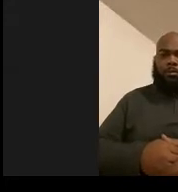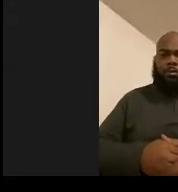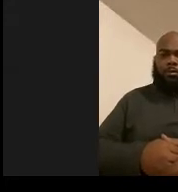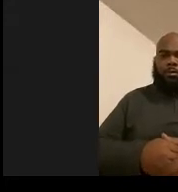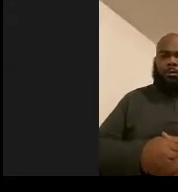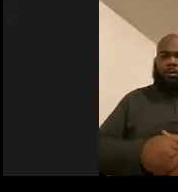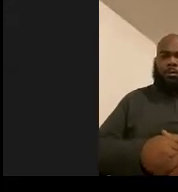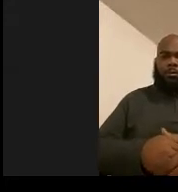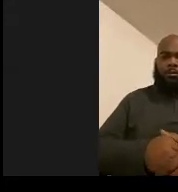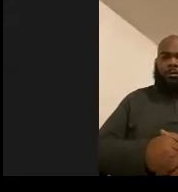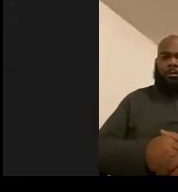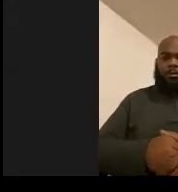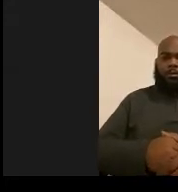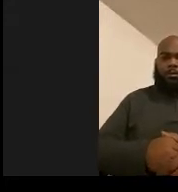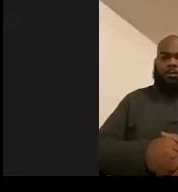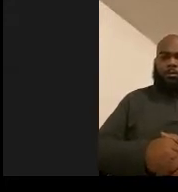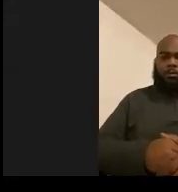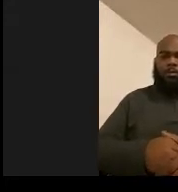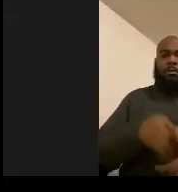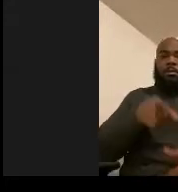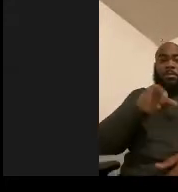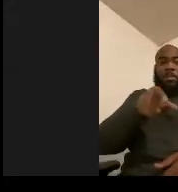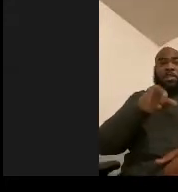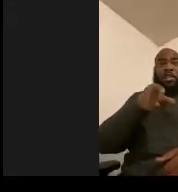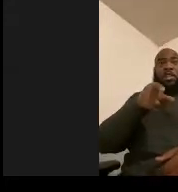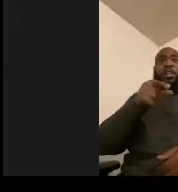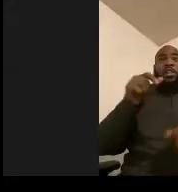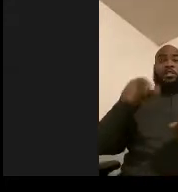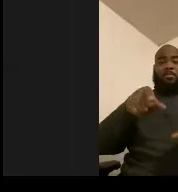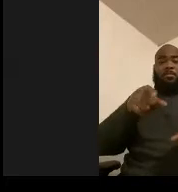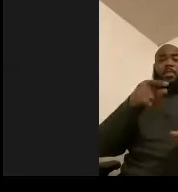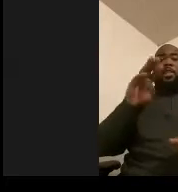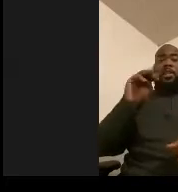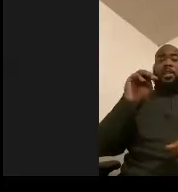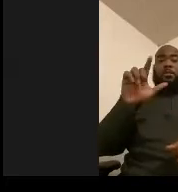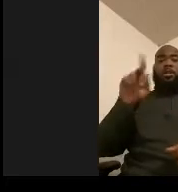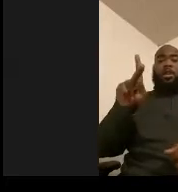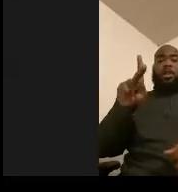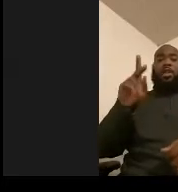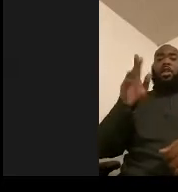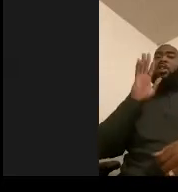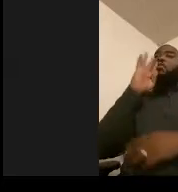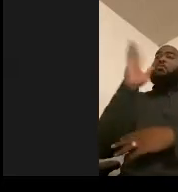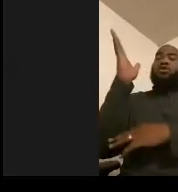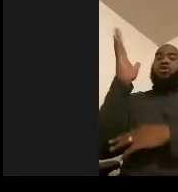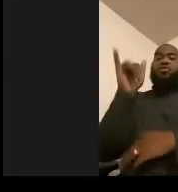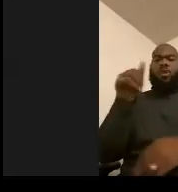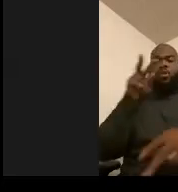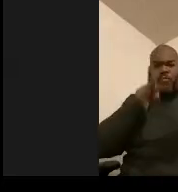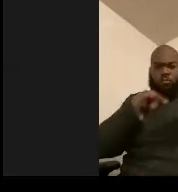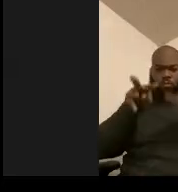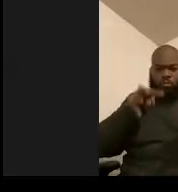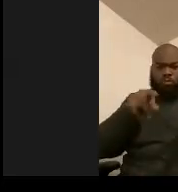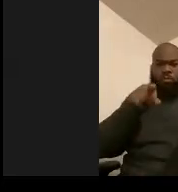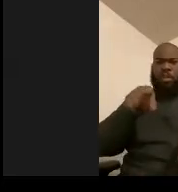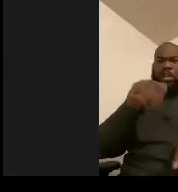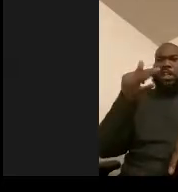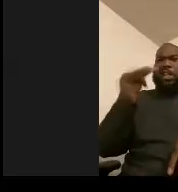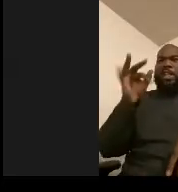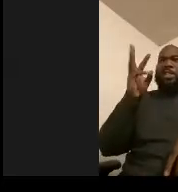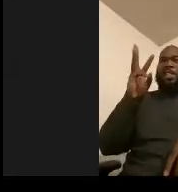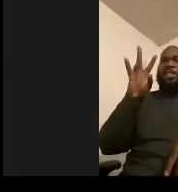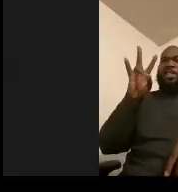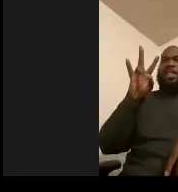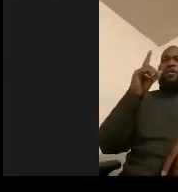And so this is the speech I'm going to look at, April 4th, 1967, about a year before he's killed in the beautiful